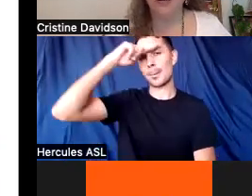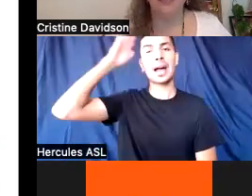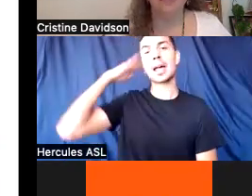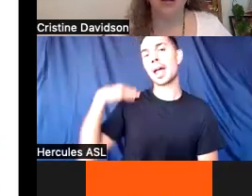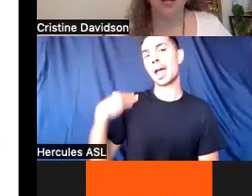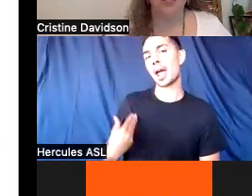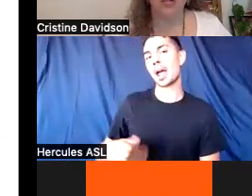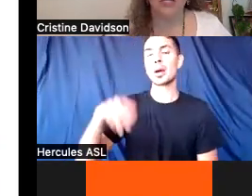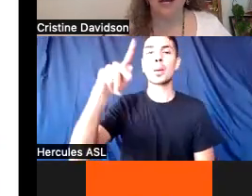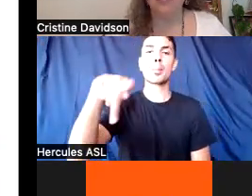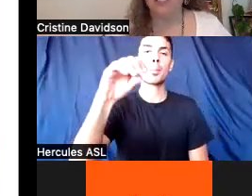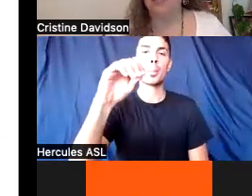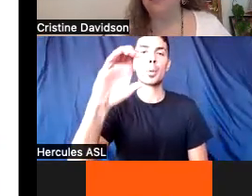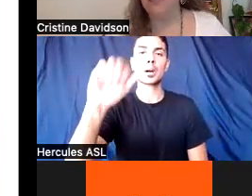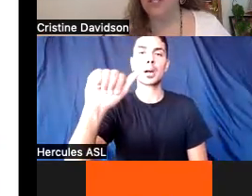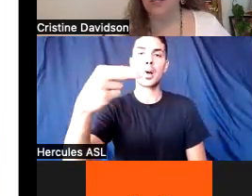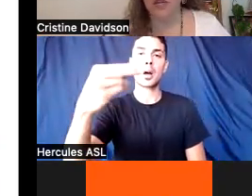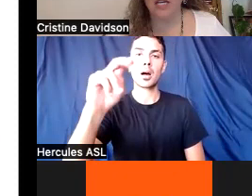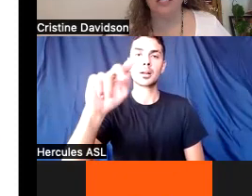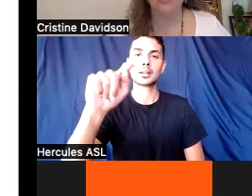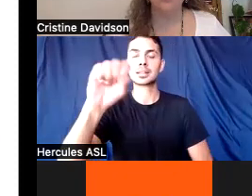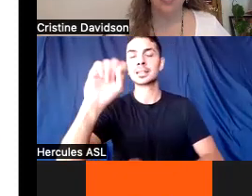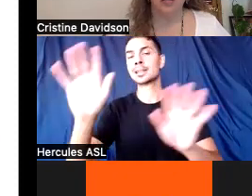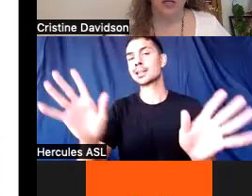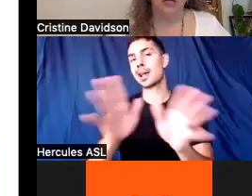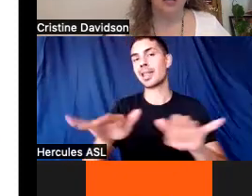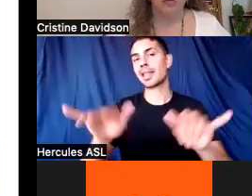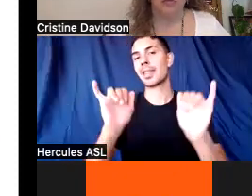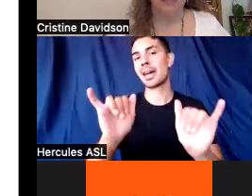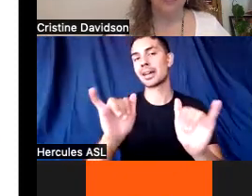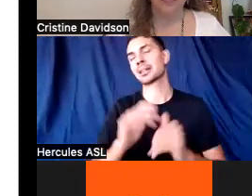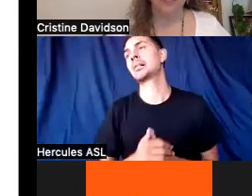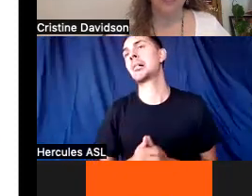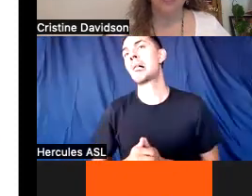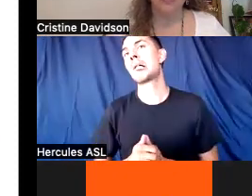That's very, very real-time stuff. Dehumanizing.